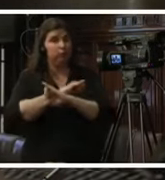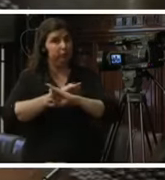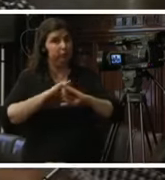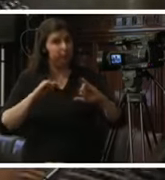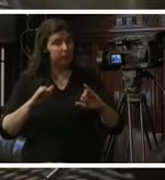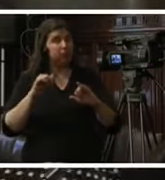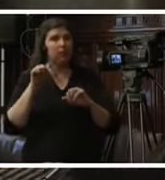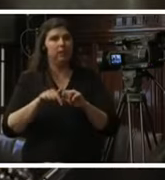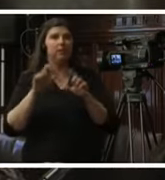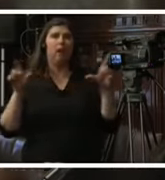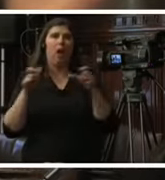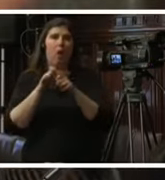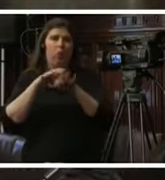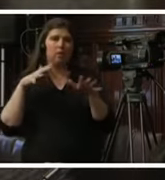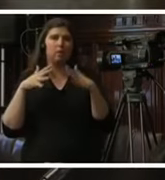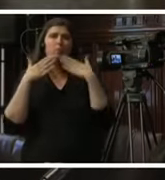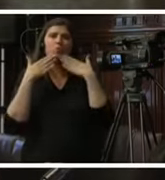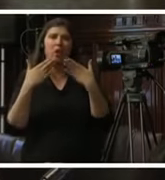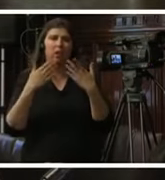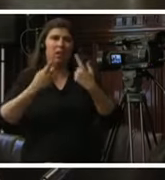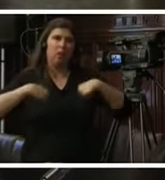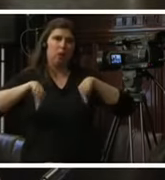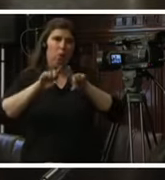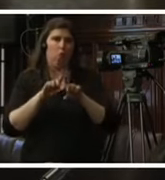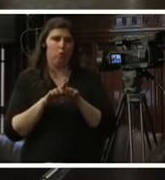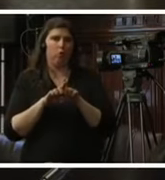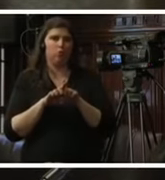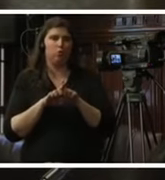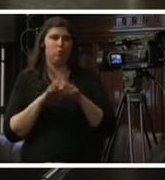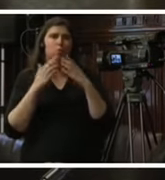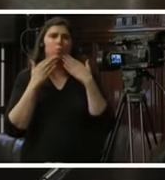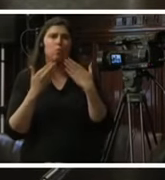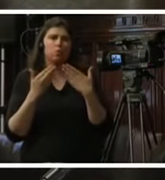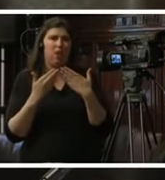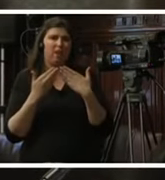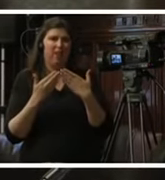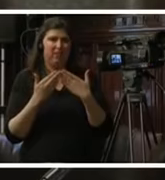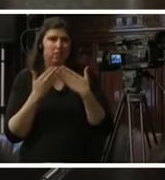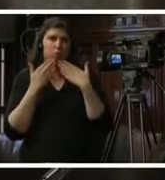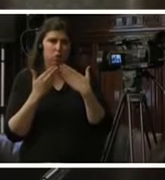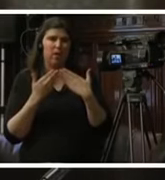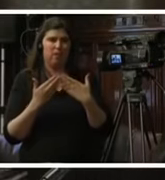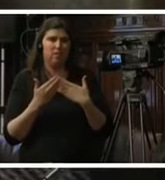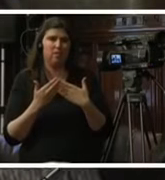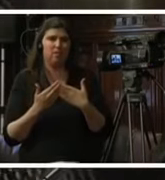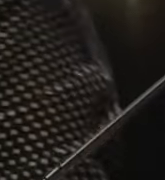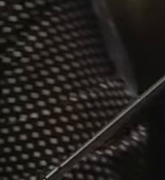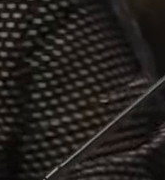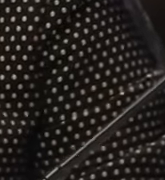thank you commissioners thank you Madam Executive Secretary thank you bye bye thank you